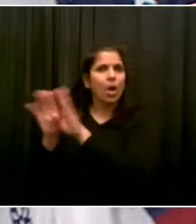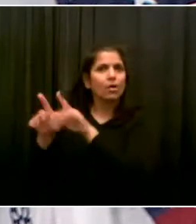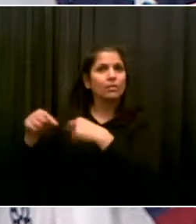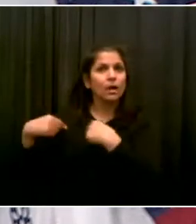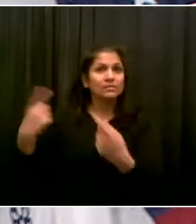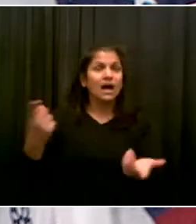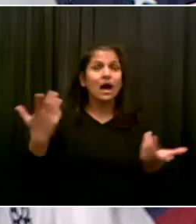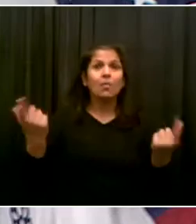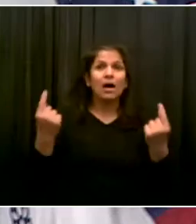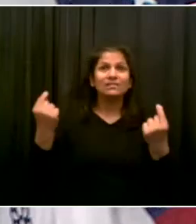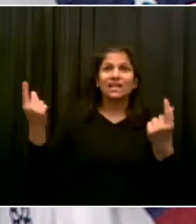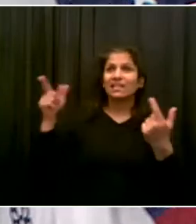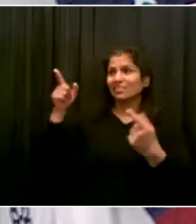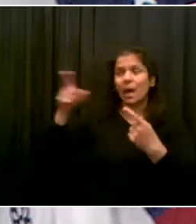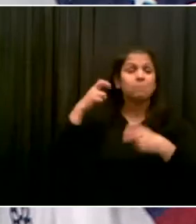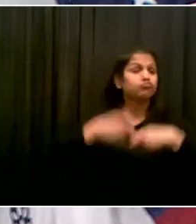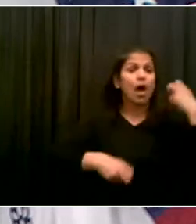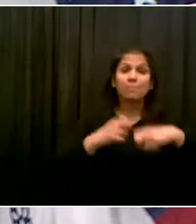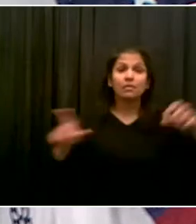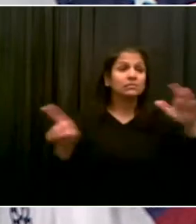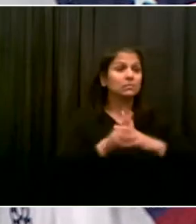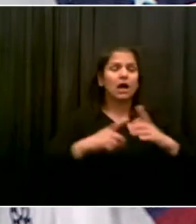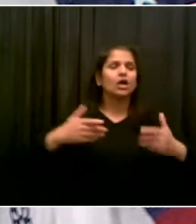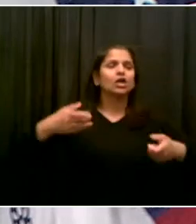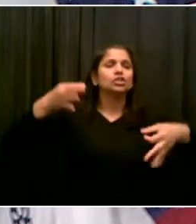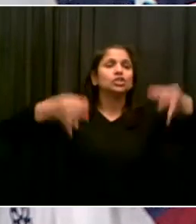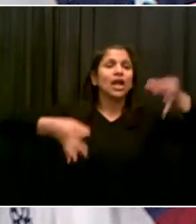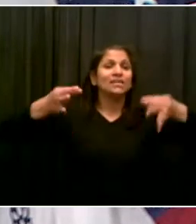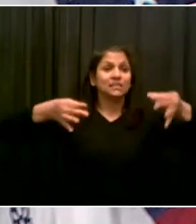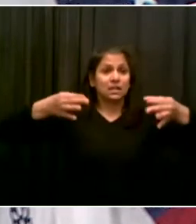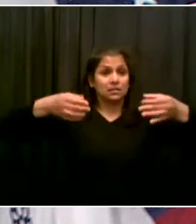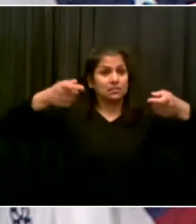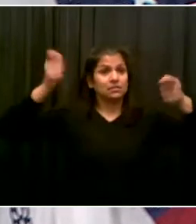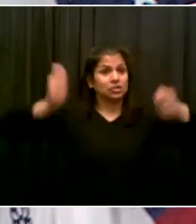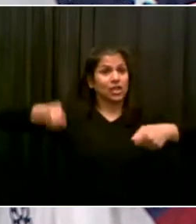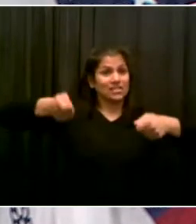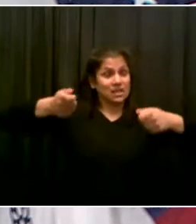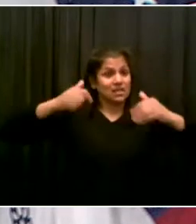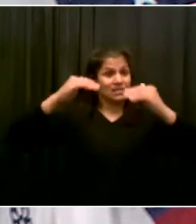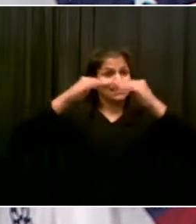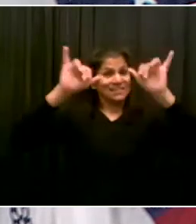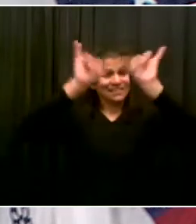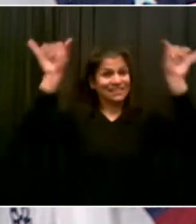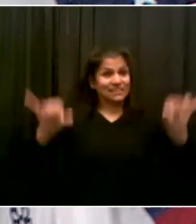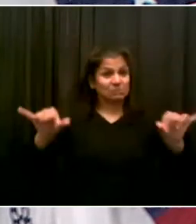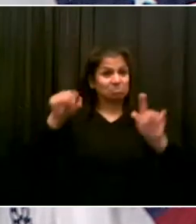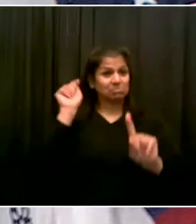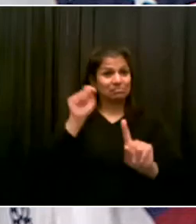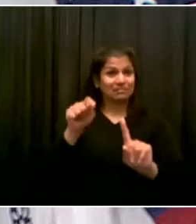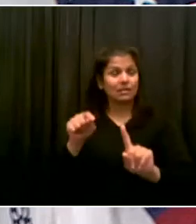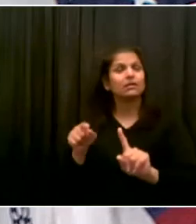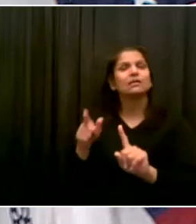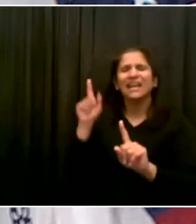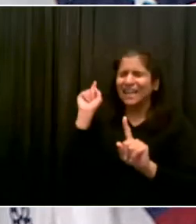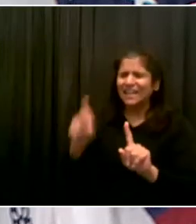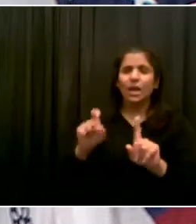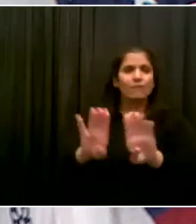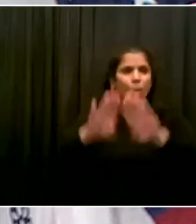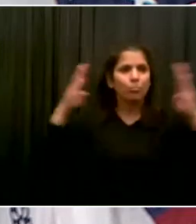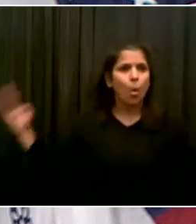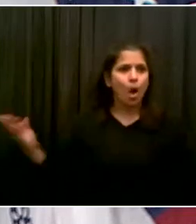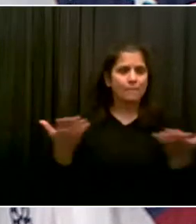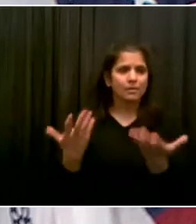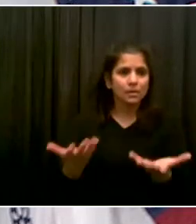other efforts. So the answer is I believe the truth. But let's start to move all of these pieces more